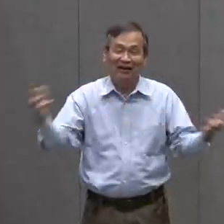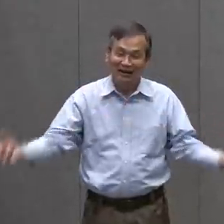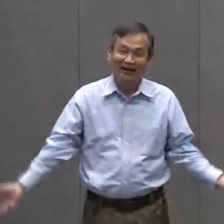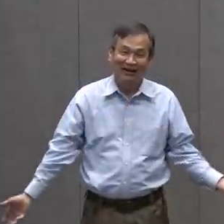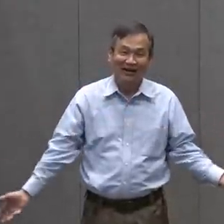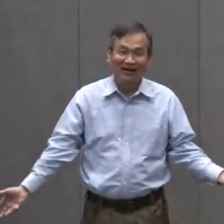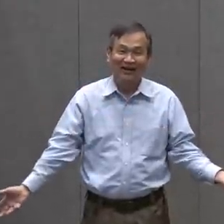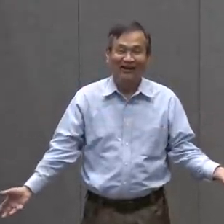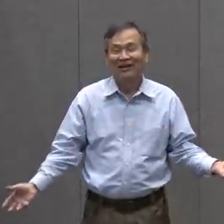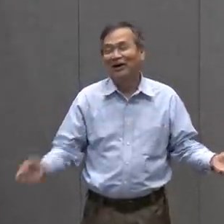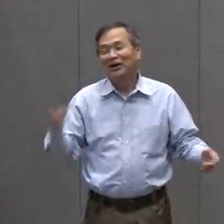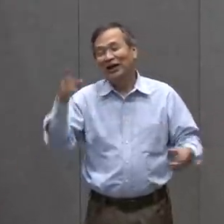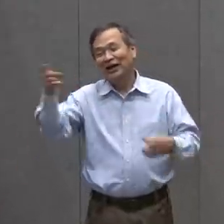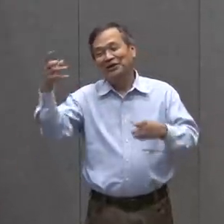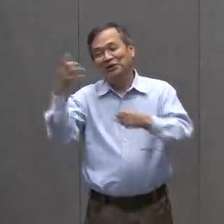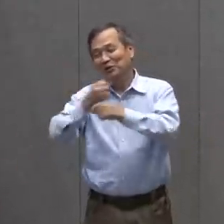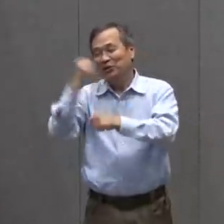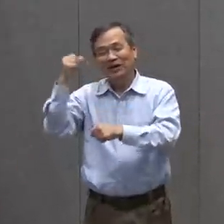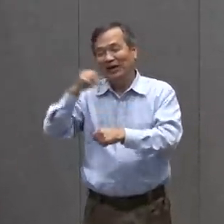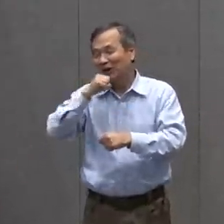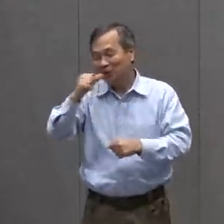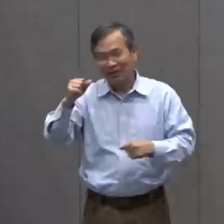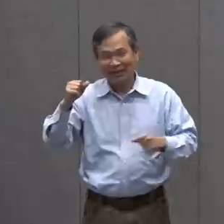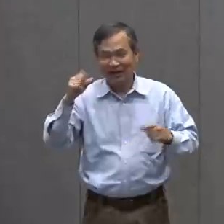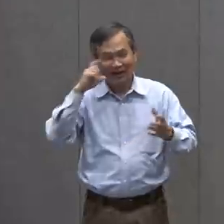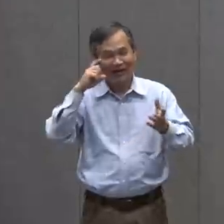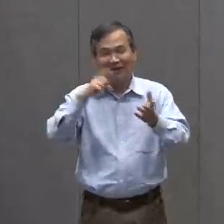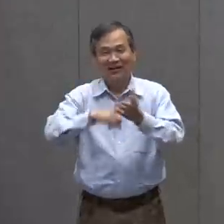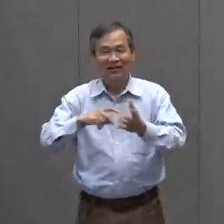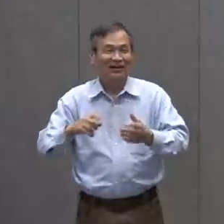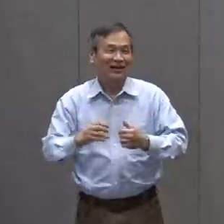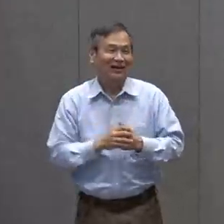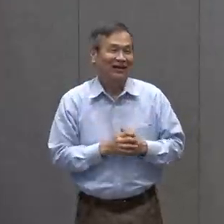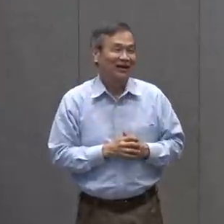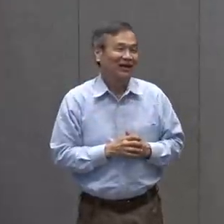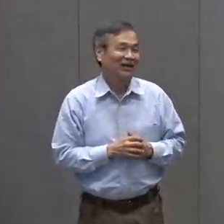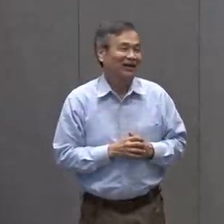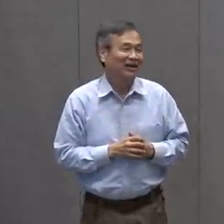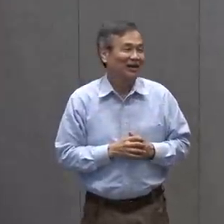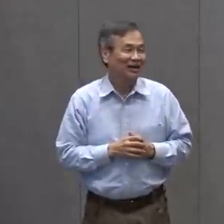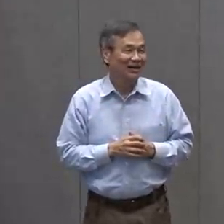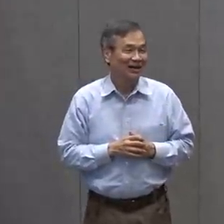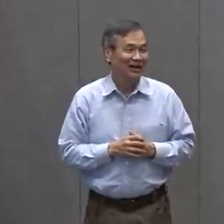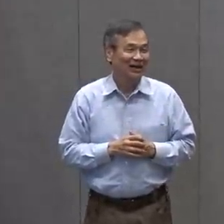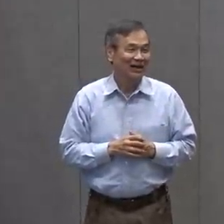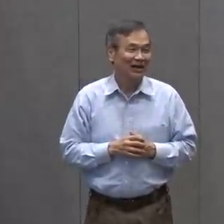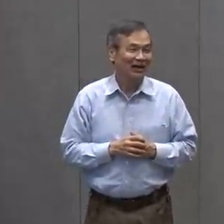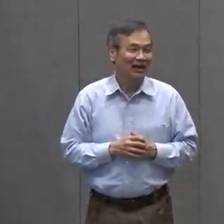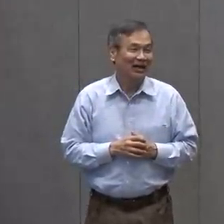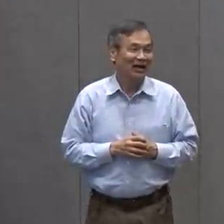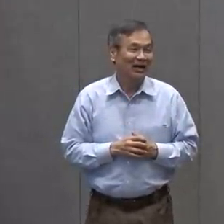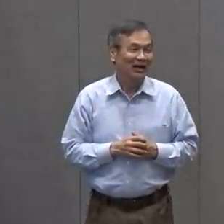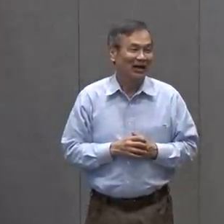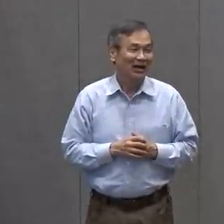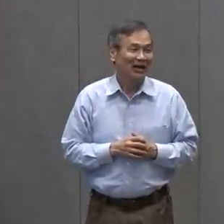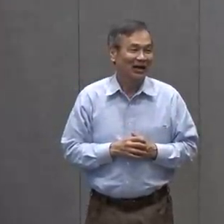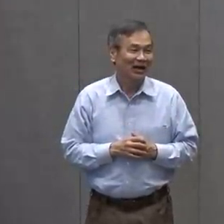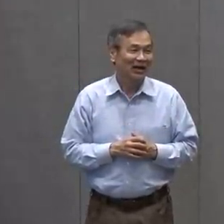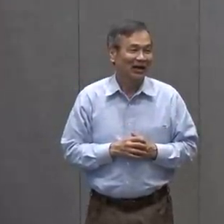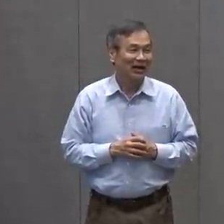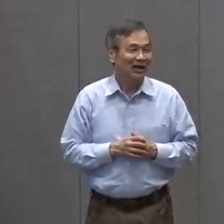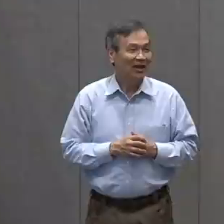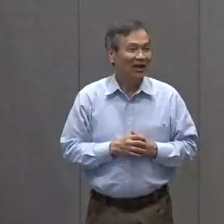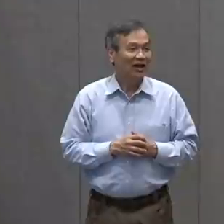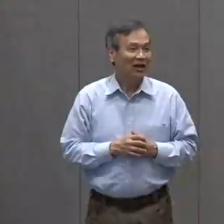That's okay. She won the game. I wasn't being very strategic at all. Your spot and stop my tic-tac-toe. Okay. I'm going to stop. Well, no, but then I